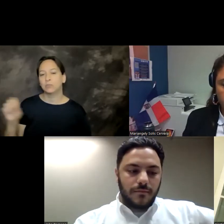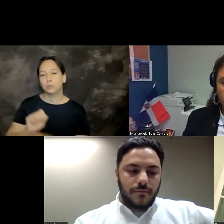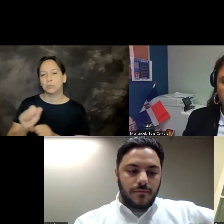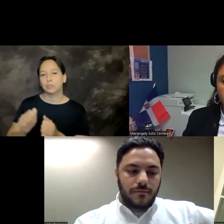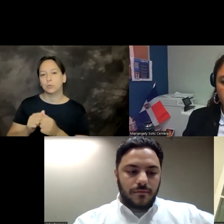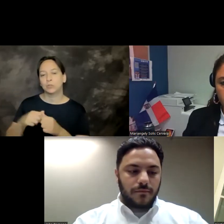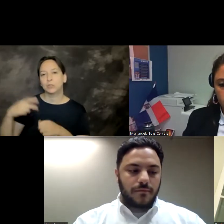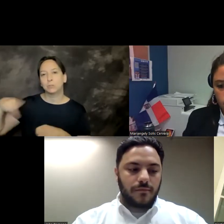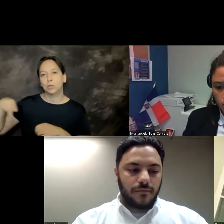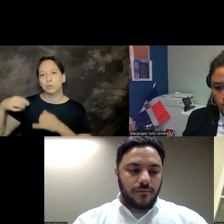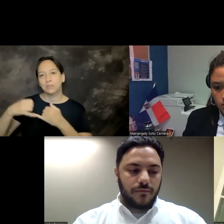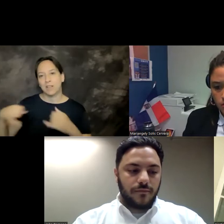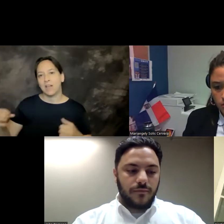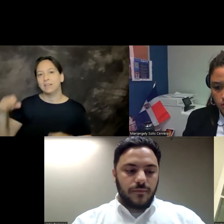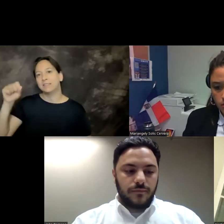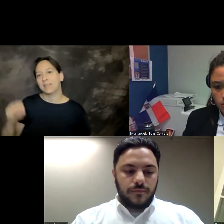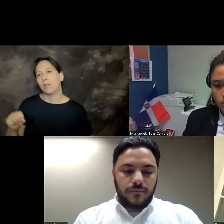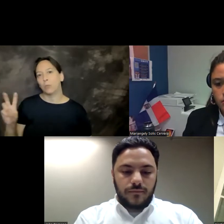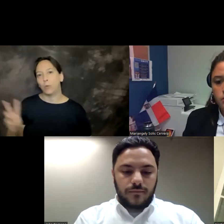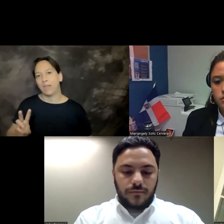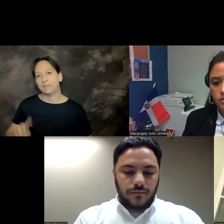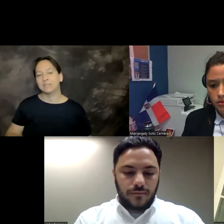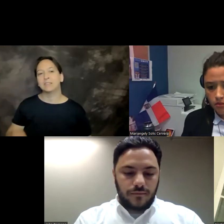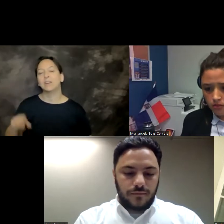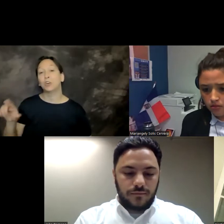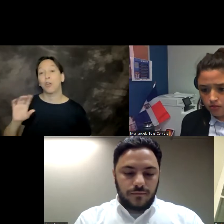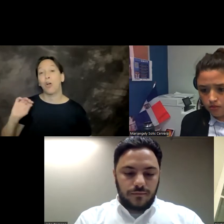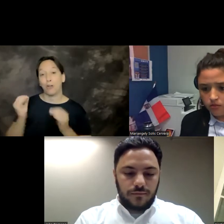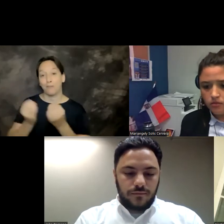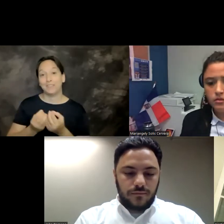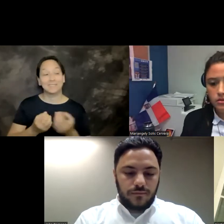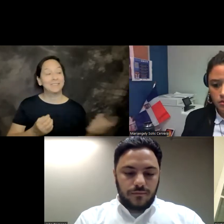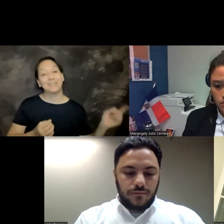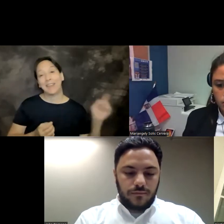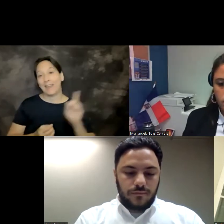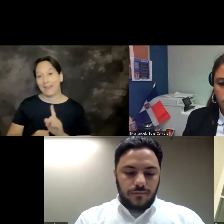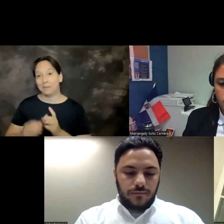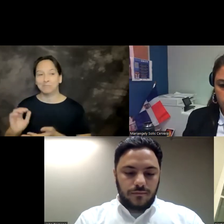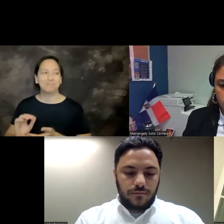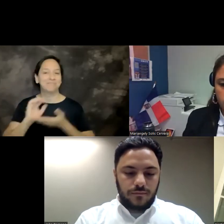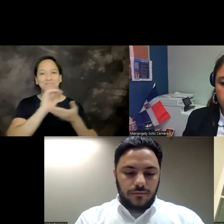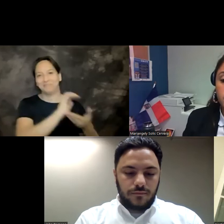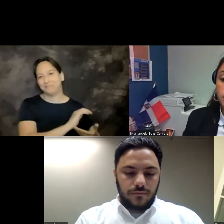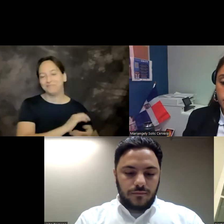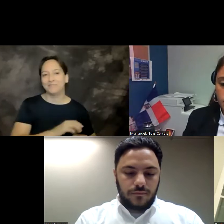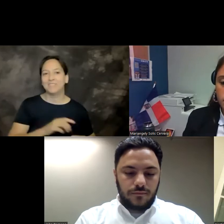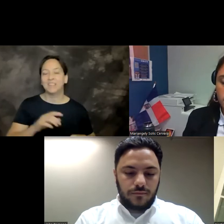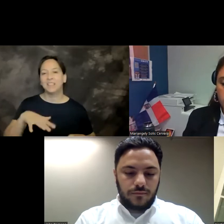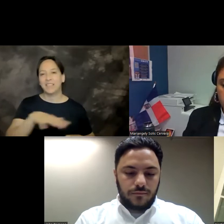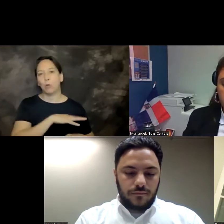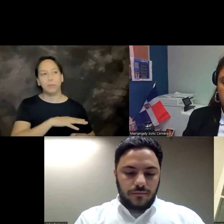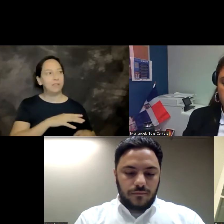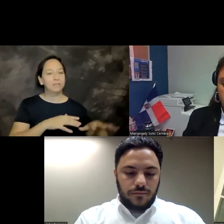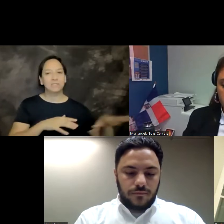in the southwest portion of the city, her office came and picked up cards today, and they will be out and about near the stations during